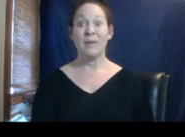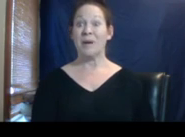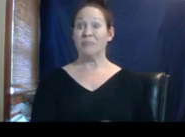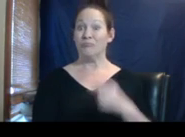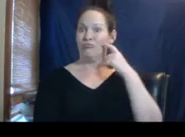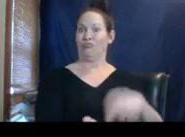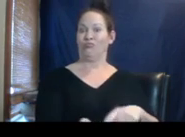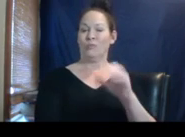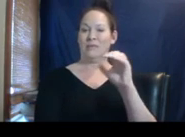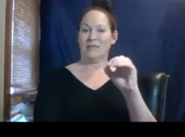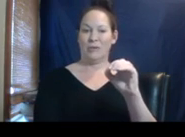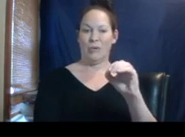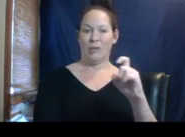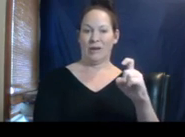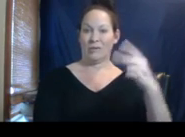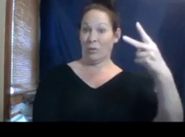x squared in there.